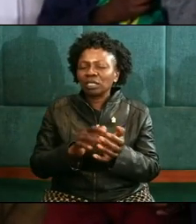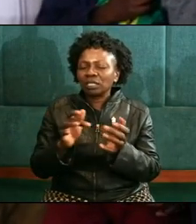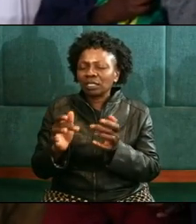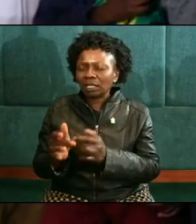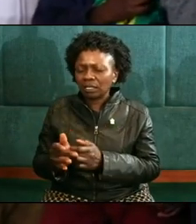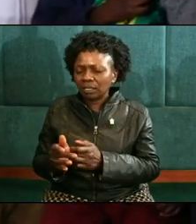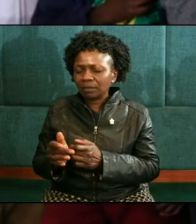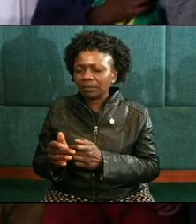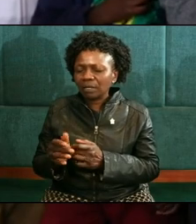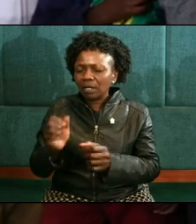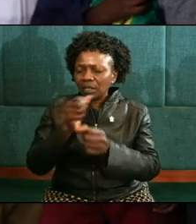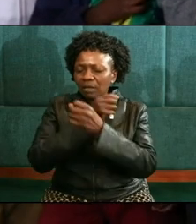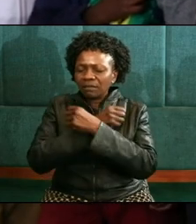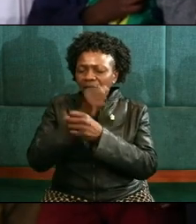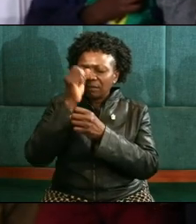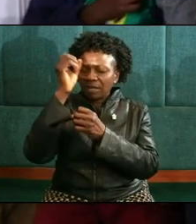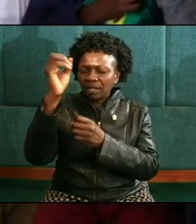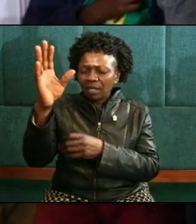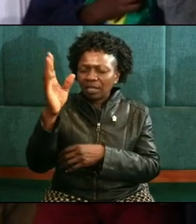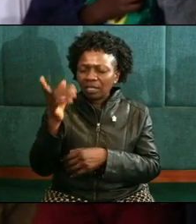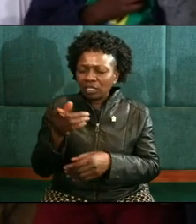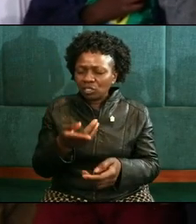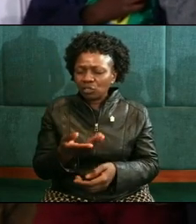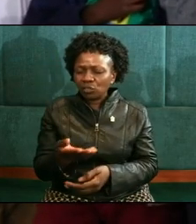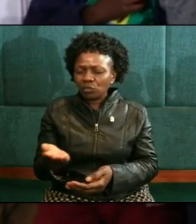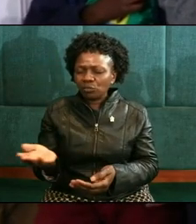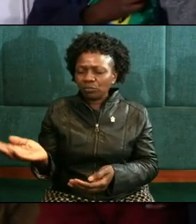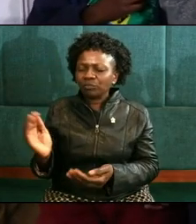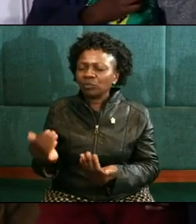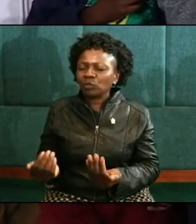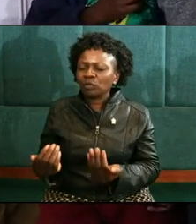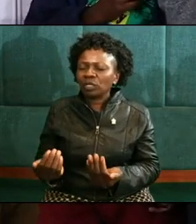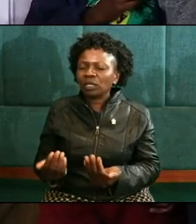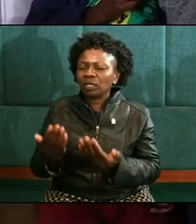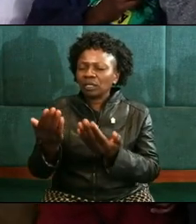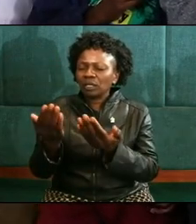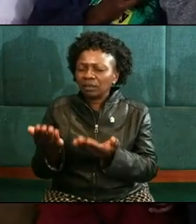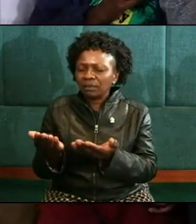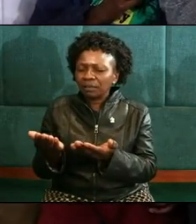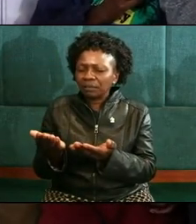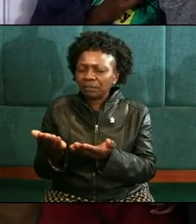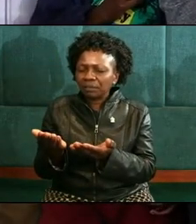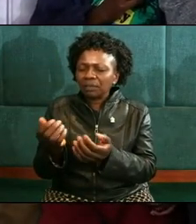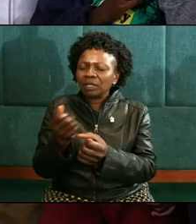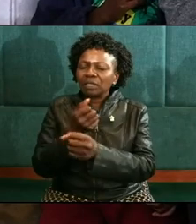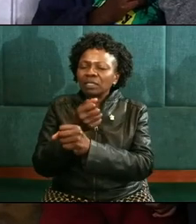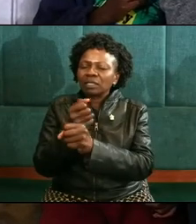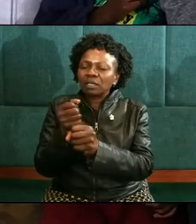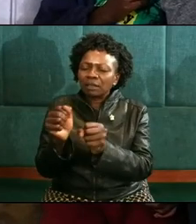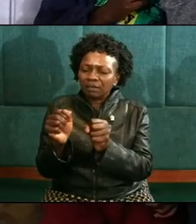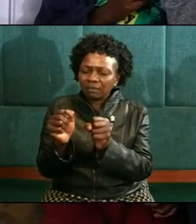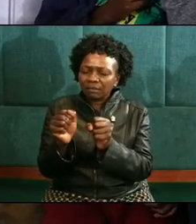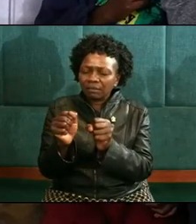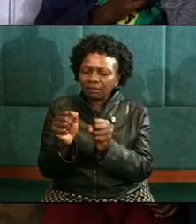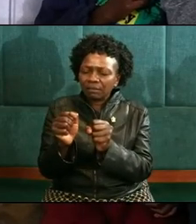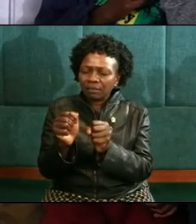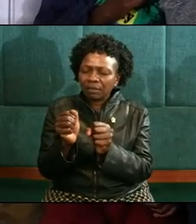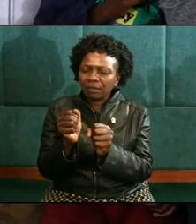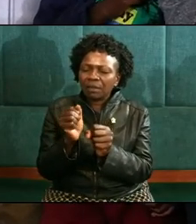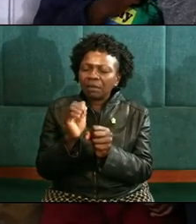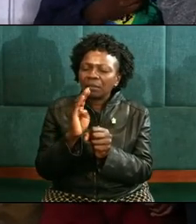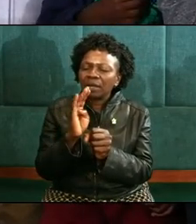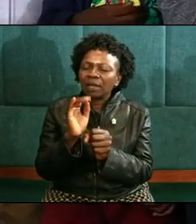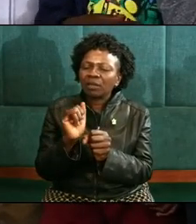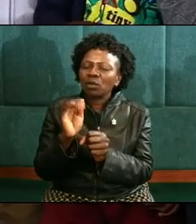Jesus. Loving Father, these children, keep them safe. Yes, Lord. Yes. By your will